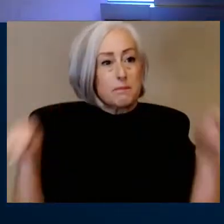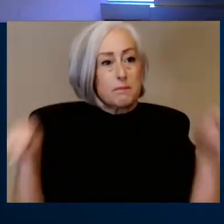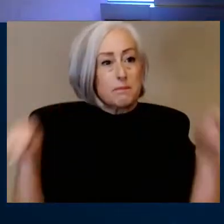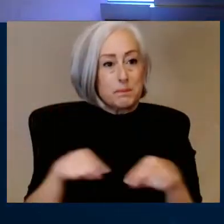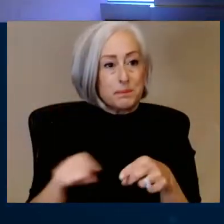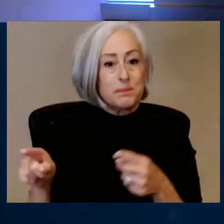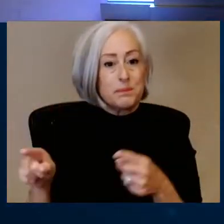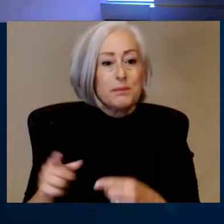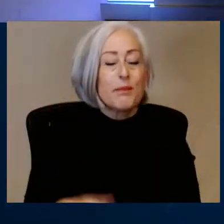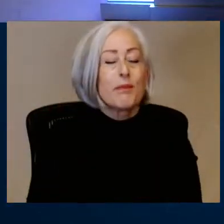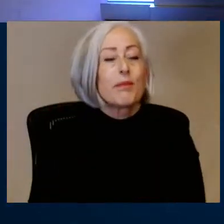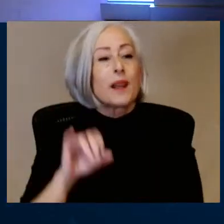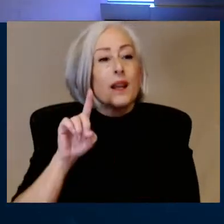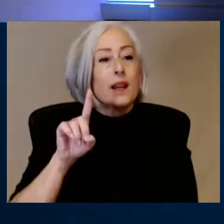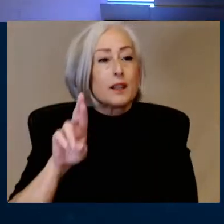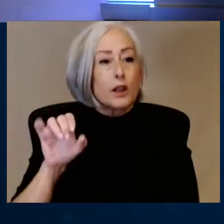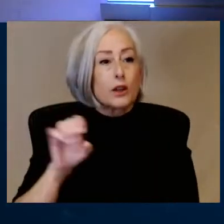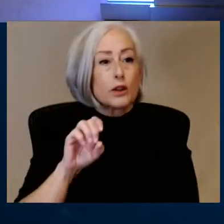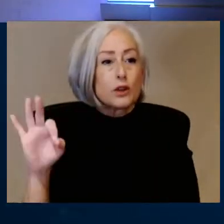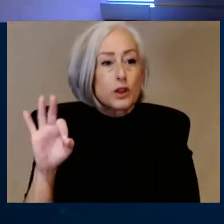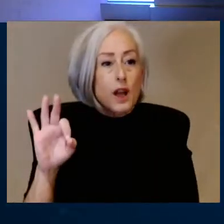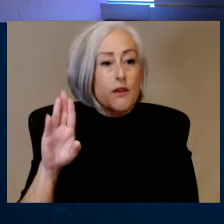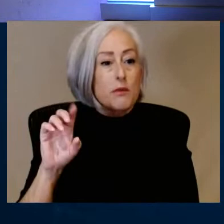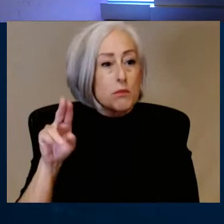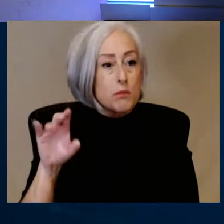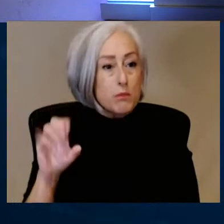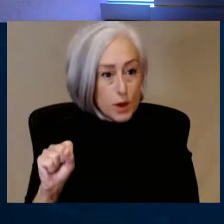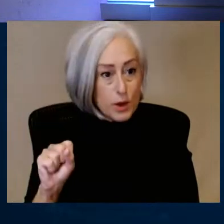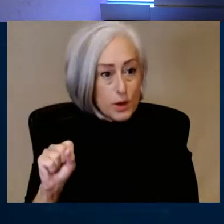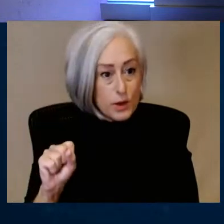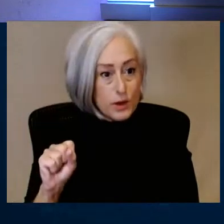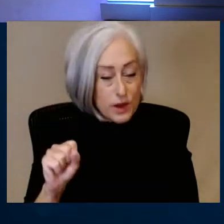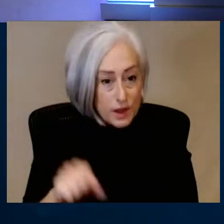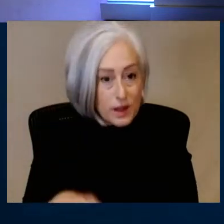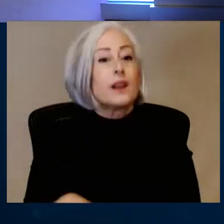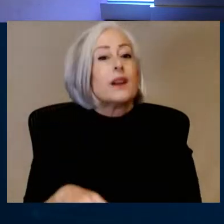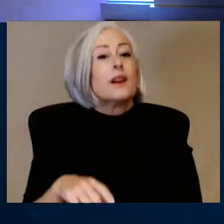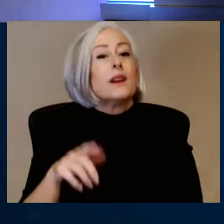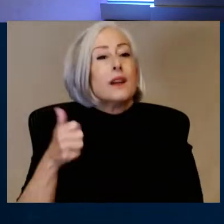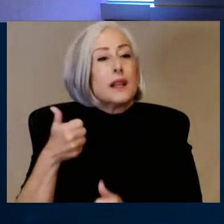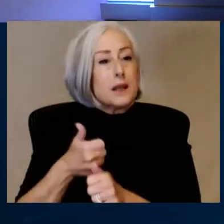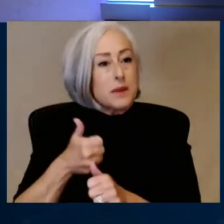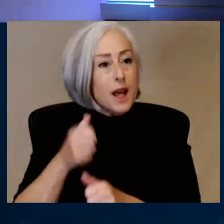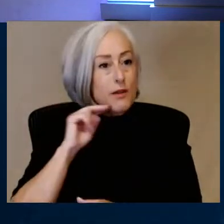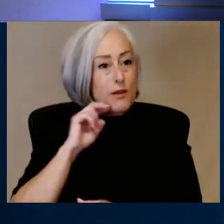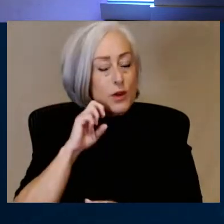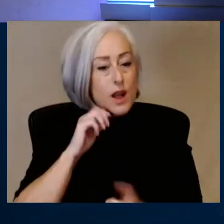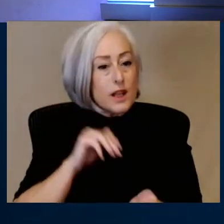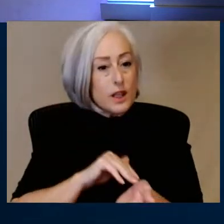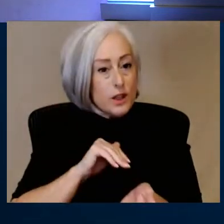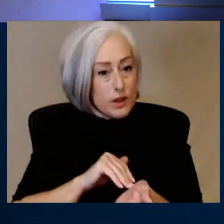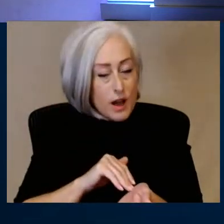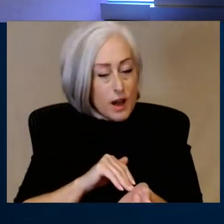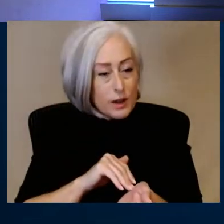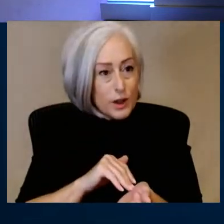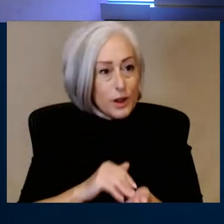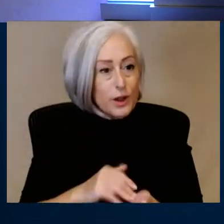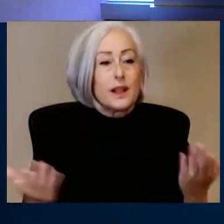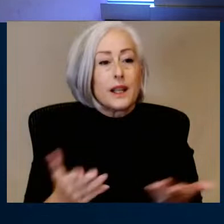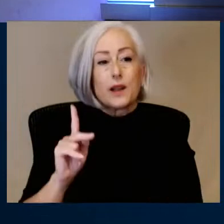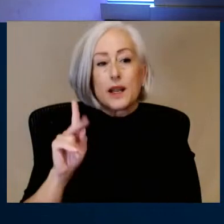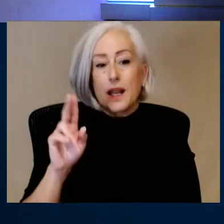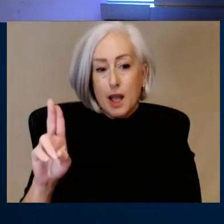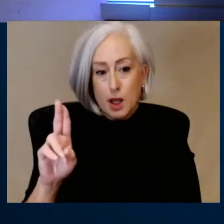of the KU Alzheimer's Disease Research Center and a neurologist at the University of Kansas Health System. Also joining us by